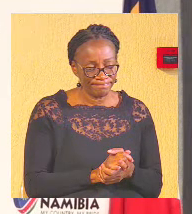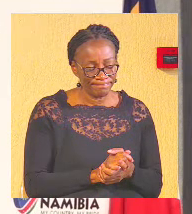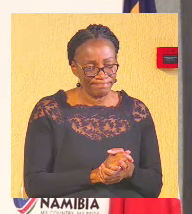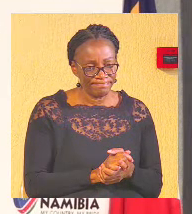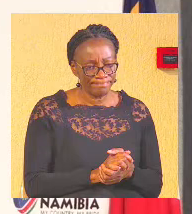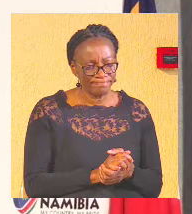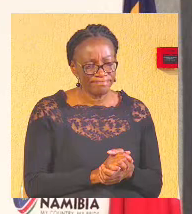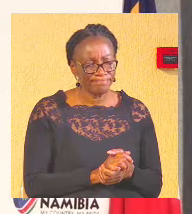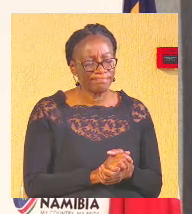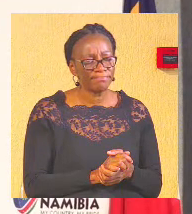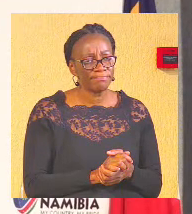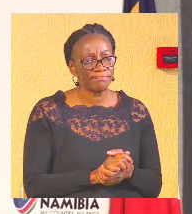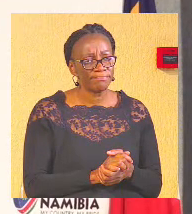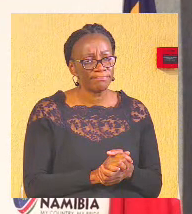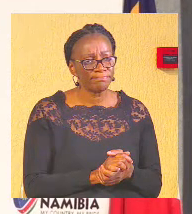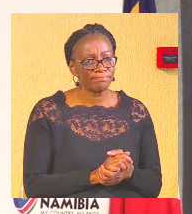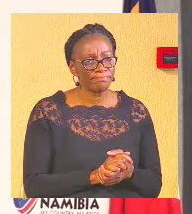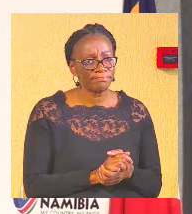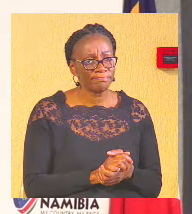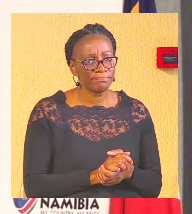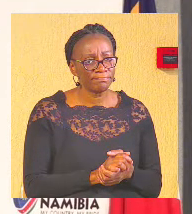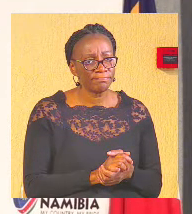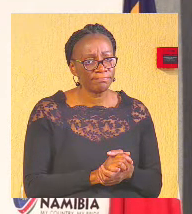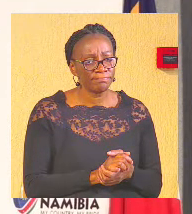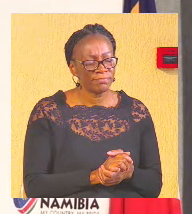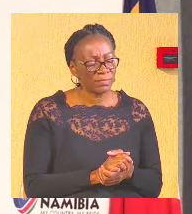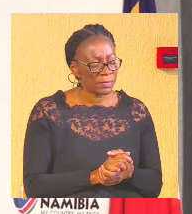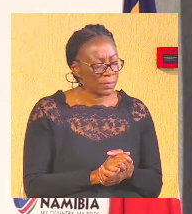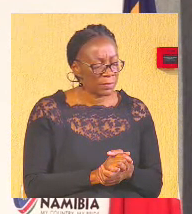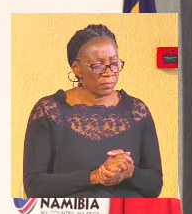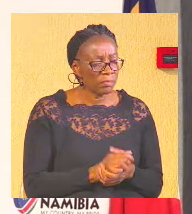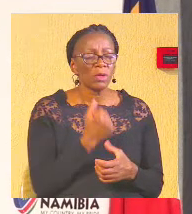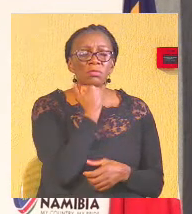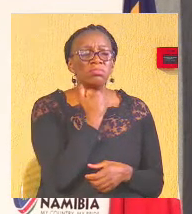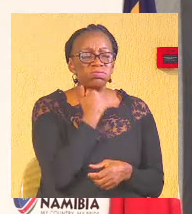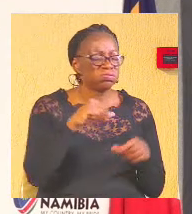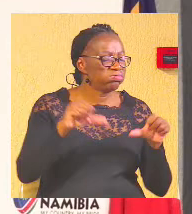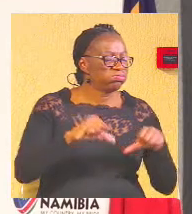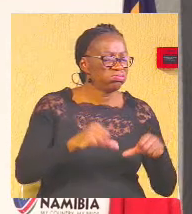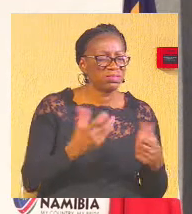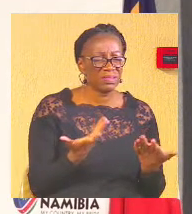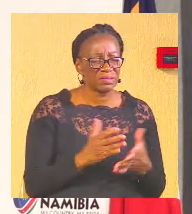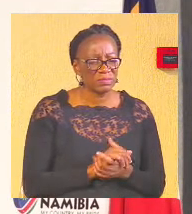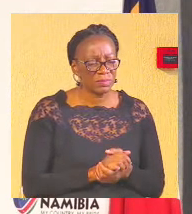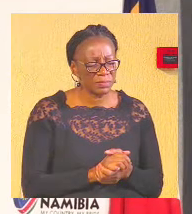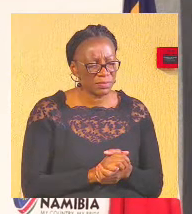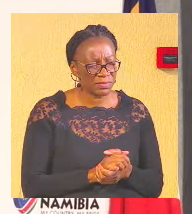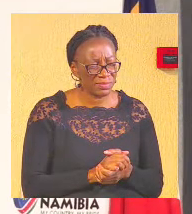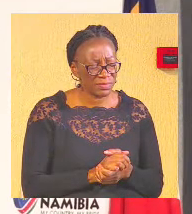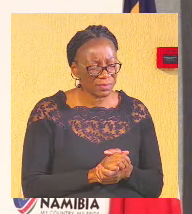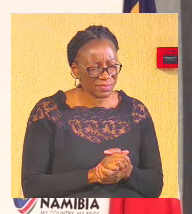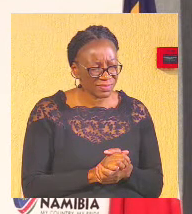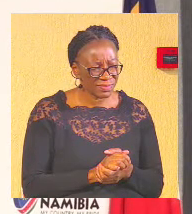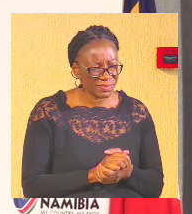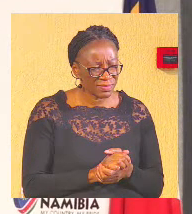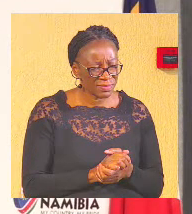It's concerning about the alcohol. I heard people have been allowed to sell alcohol